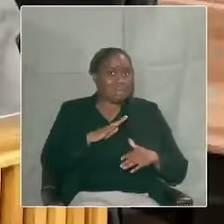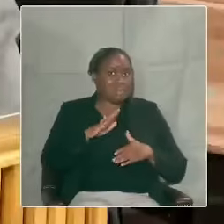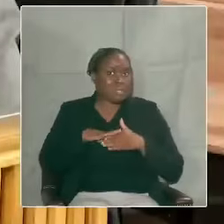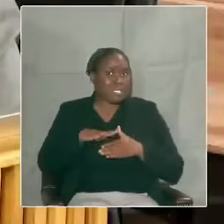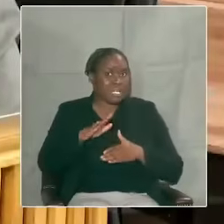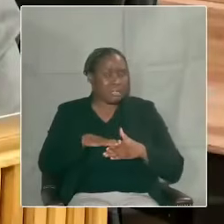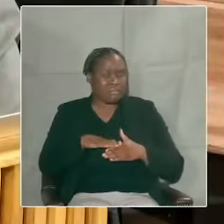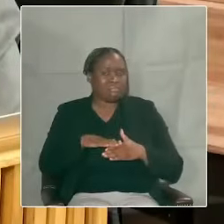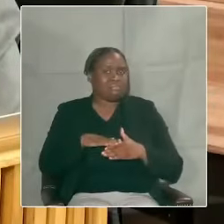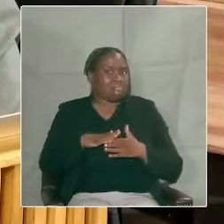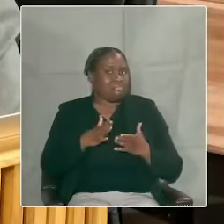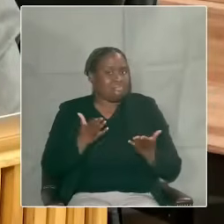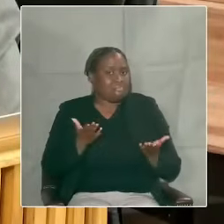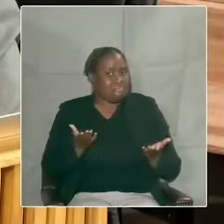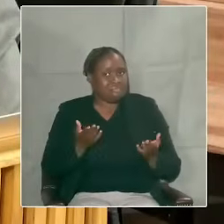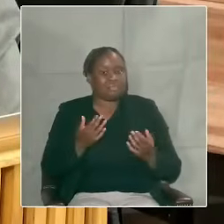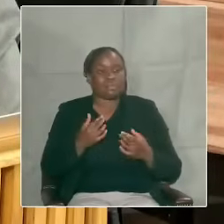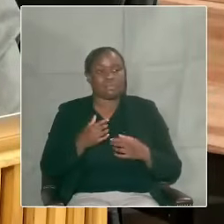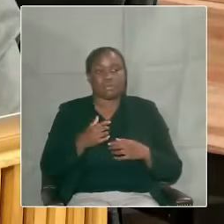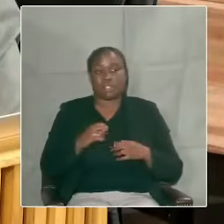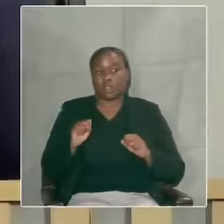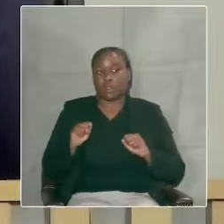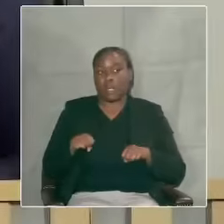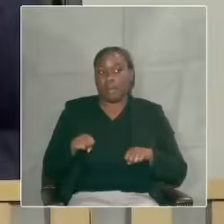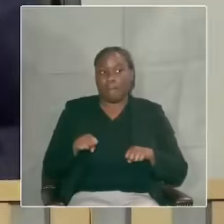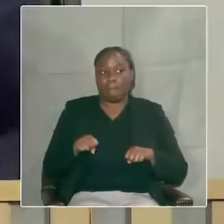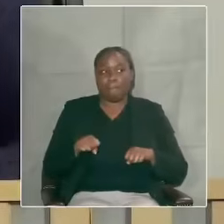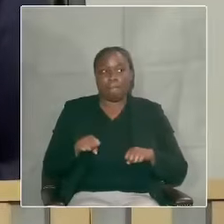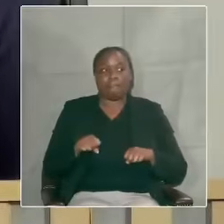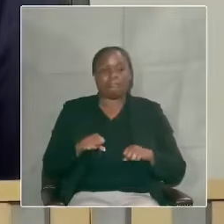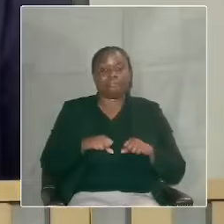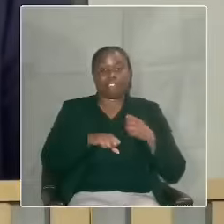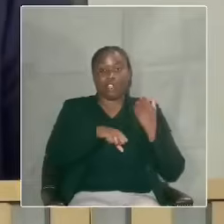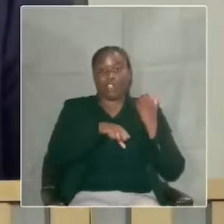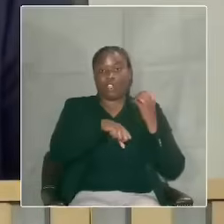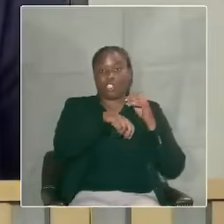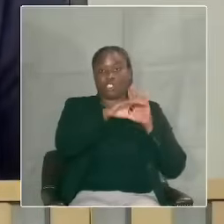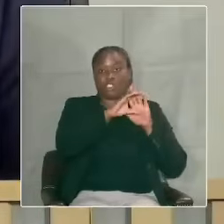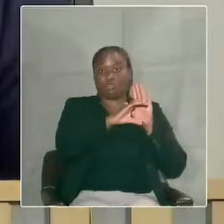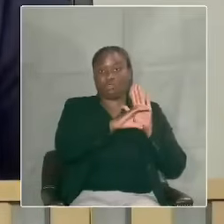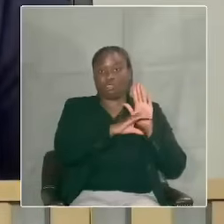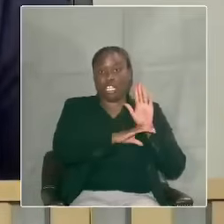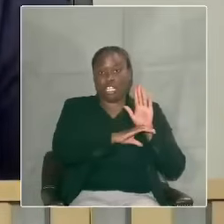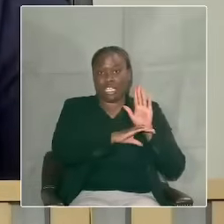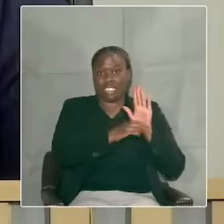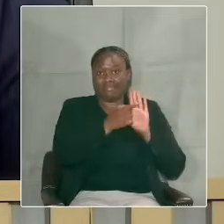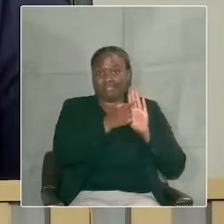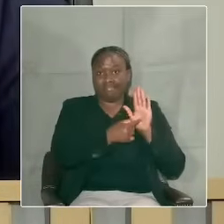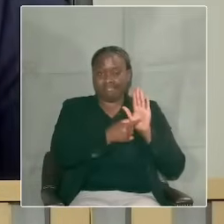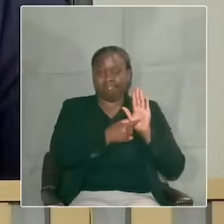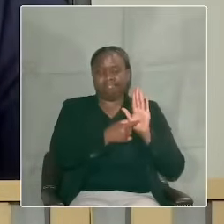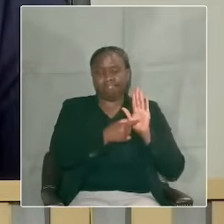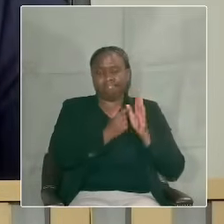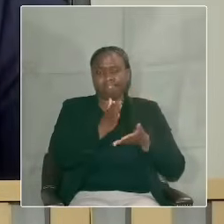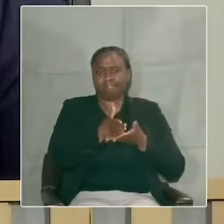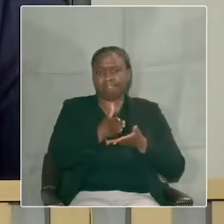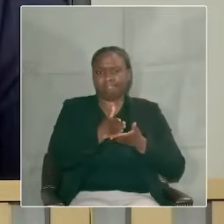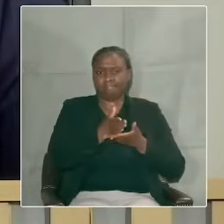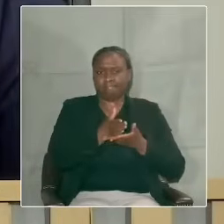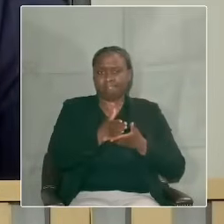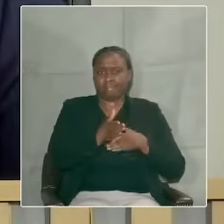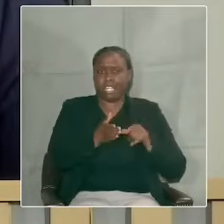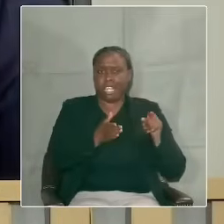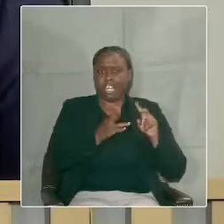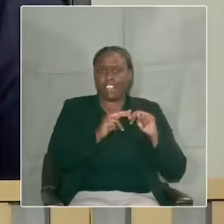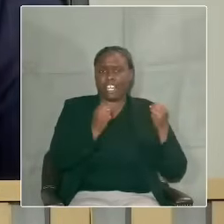So yes, I in terms of, if you take it in terms of the Constitution, I definitely regard this